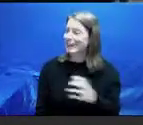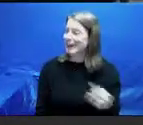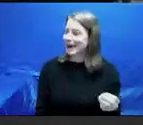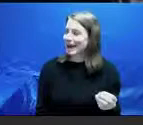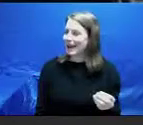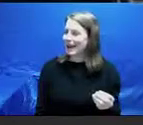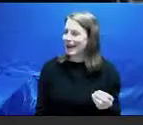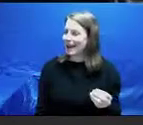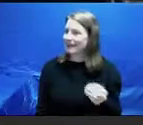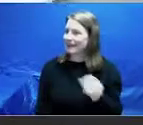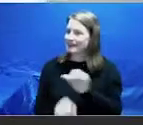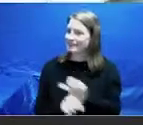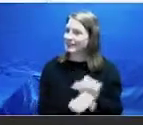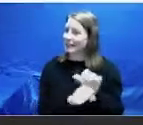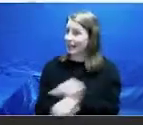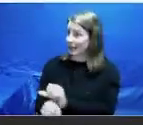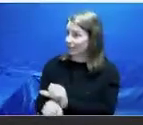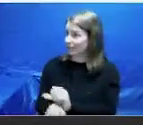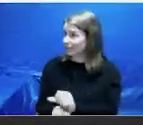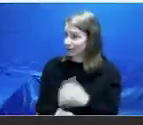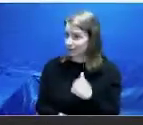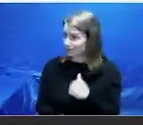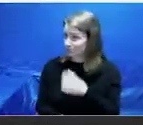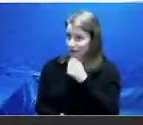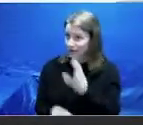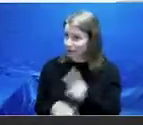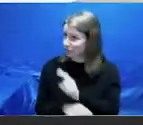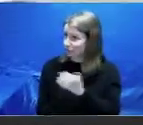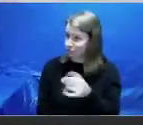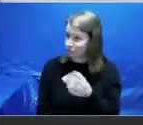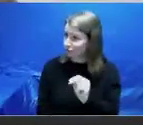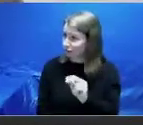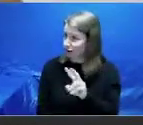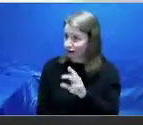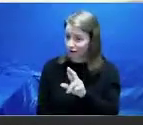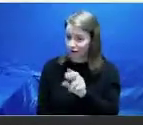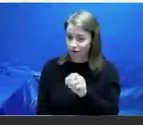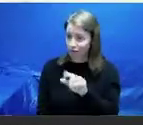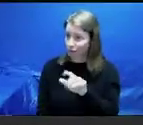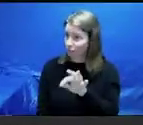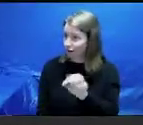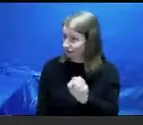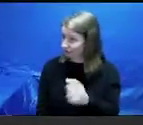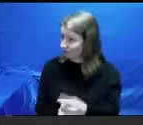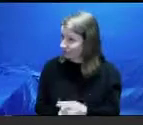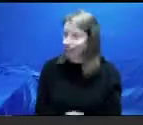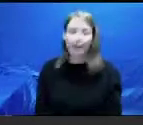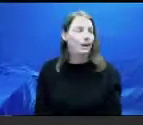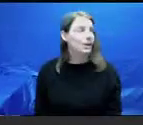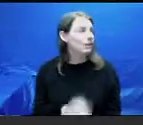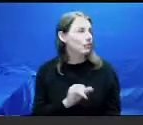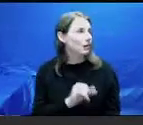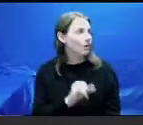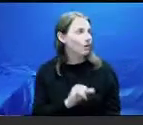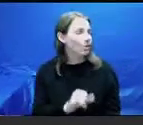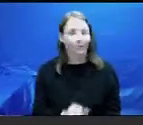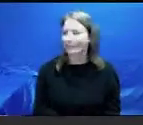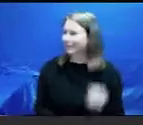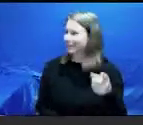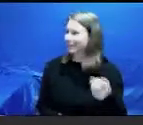just let the kids, it's like a thinking map, really. So as they're linking that, they begin to see, wait a minute, John Rolfe isn't that big a